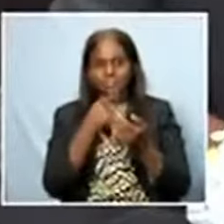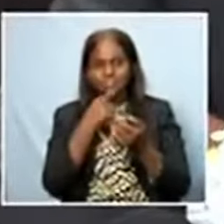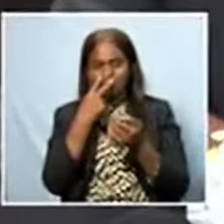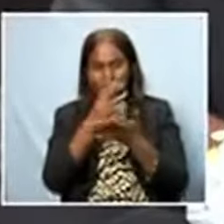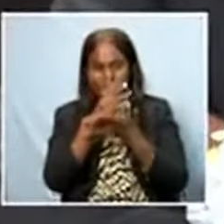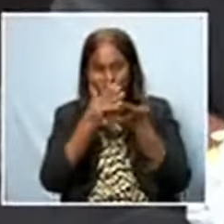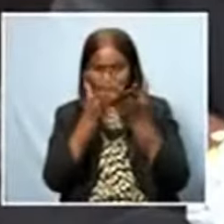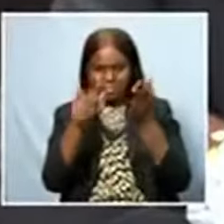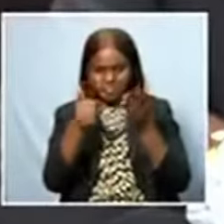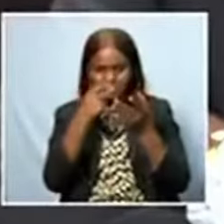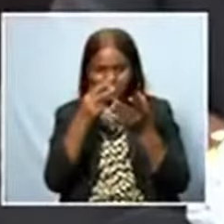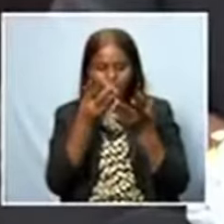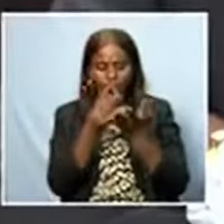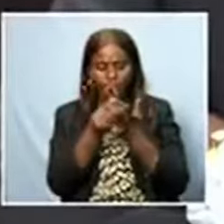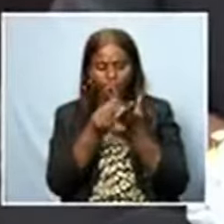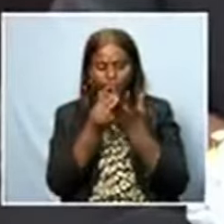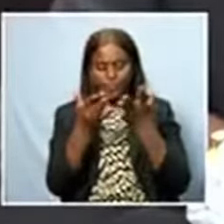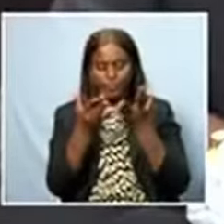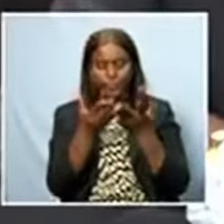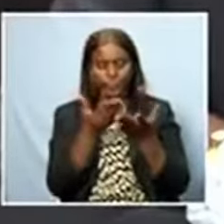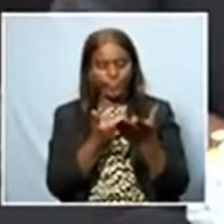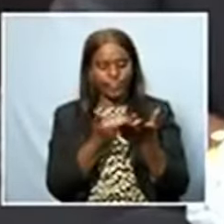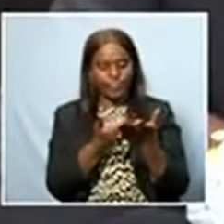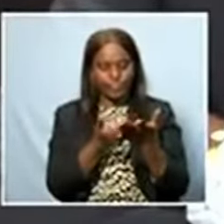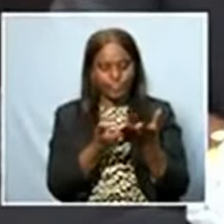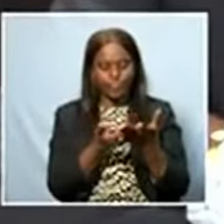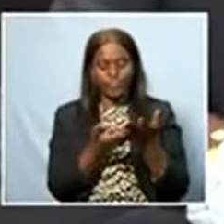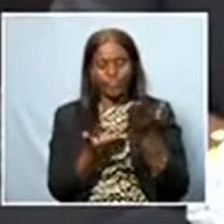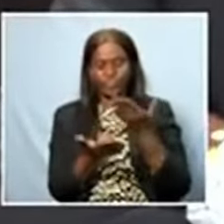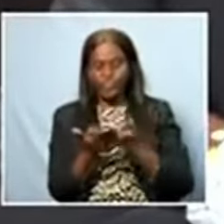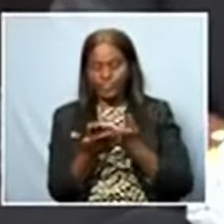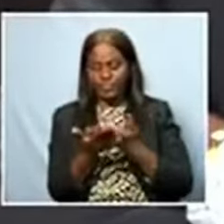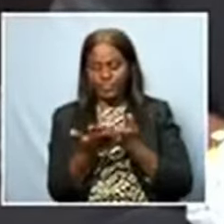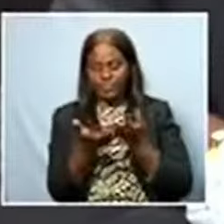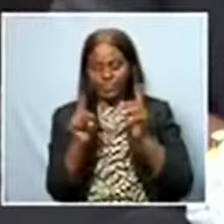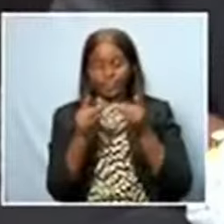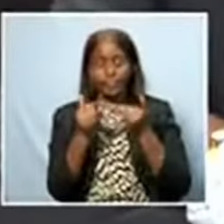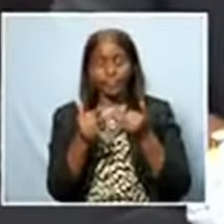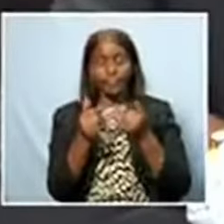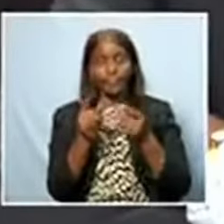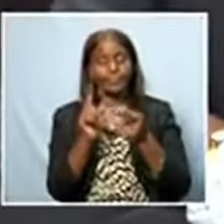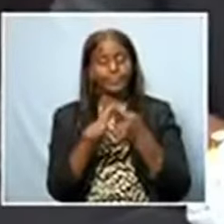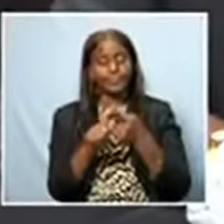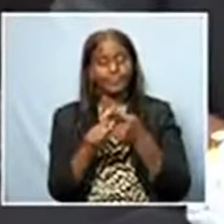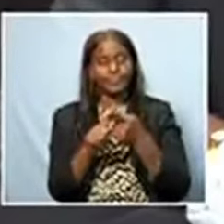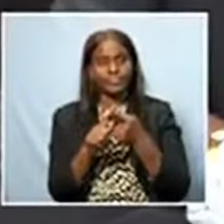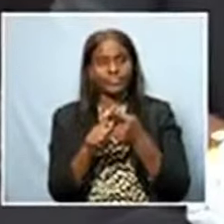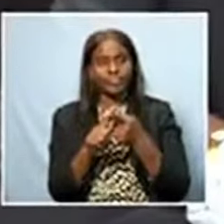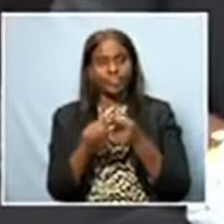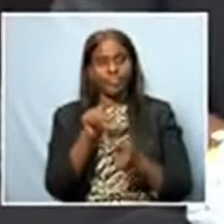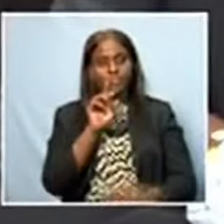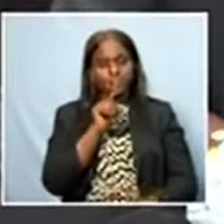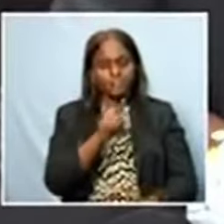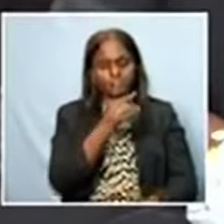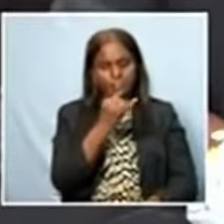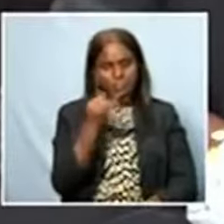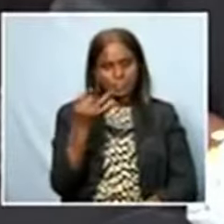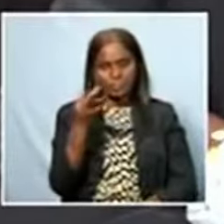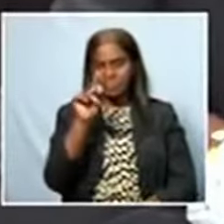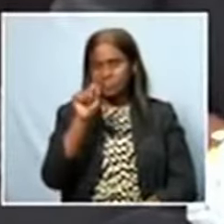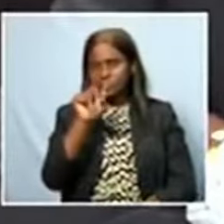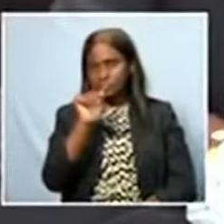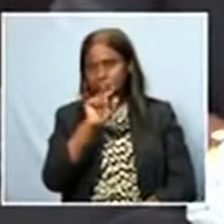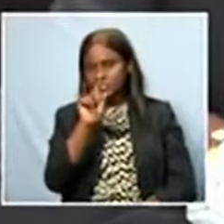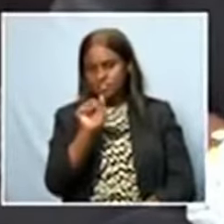somewhere where you say revenue loss will be this, revenue loss will be this. When it comes to the issue of Tazara,